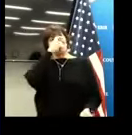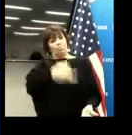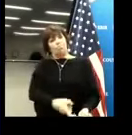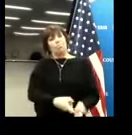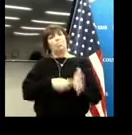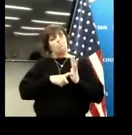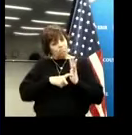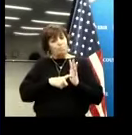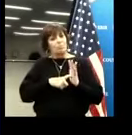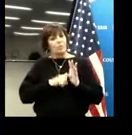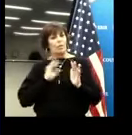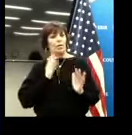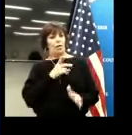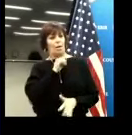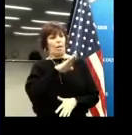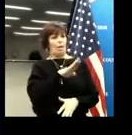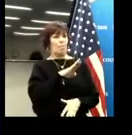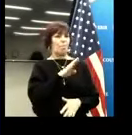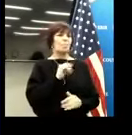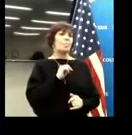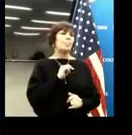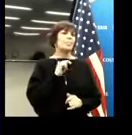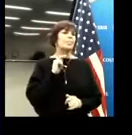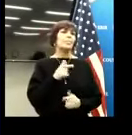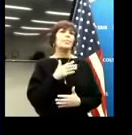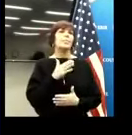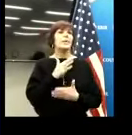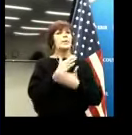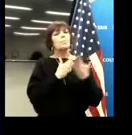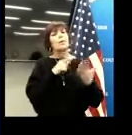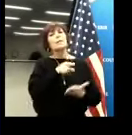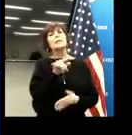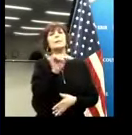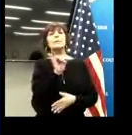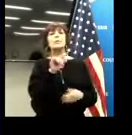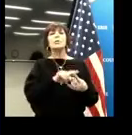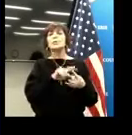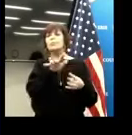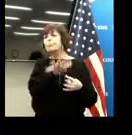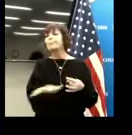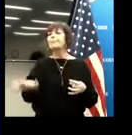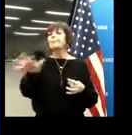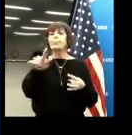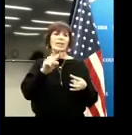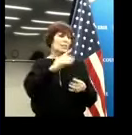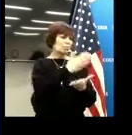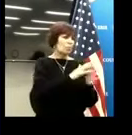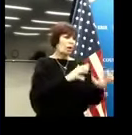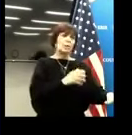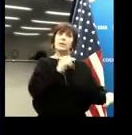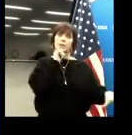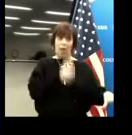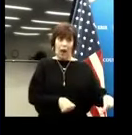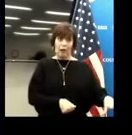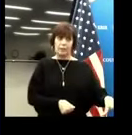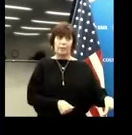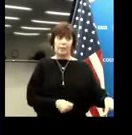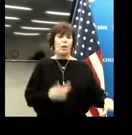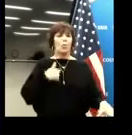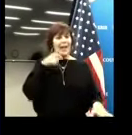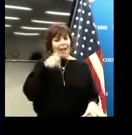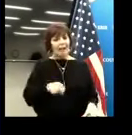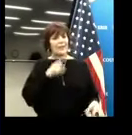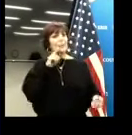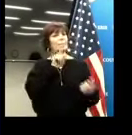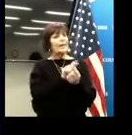with our lab. There's a portion of it which would be similar to what others have, and then there's a whole other portion that's not. And we have to be able to